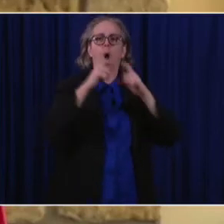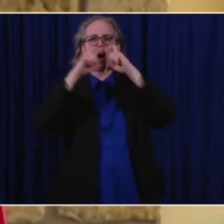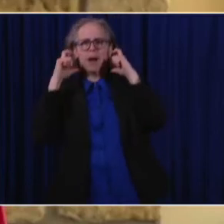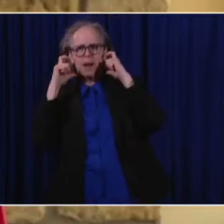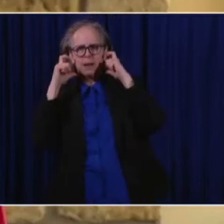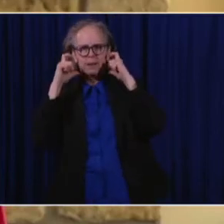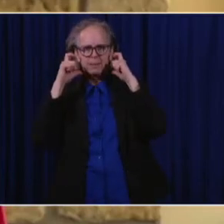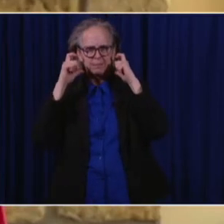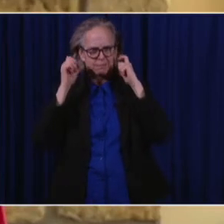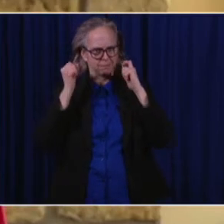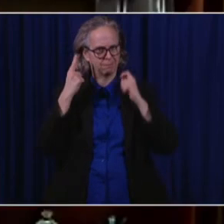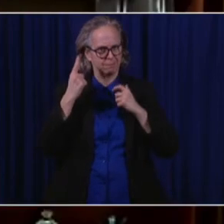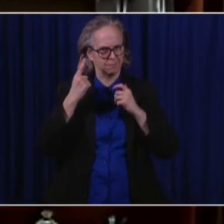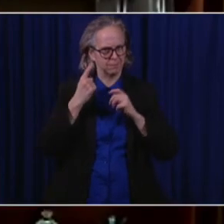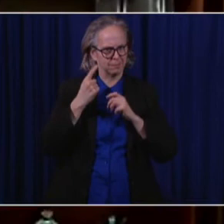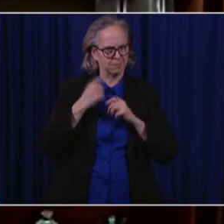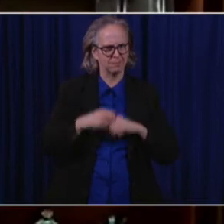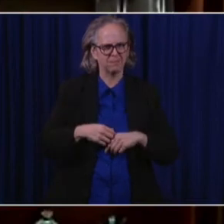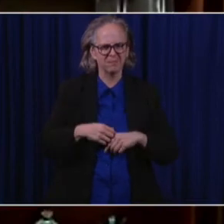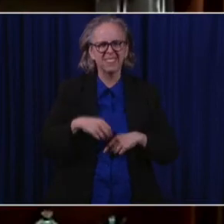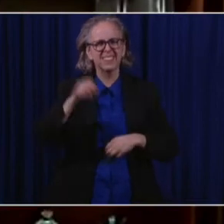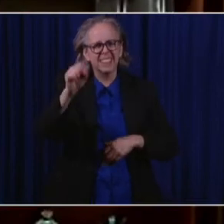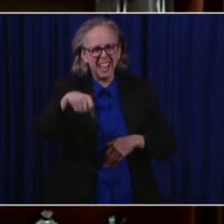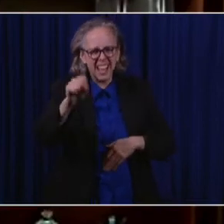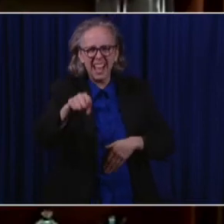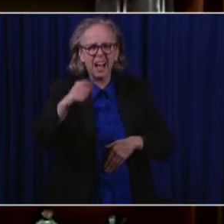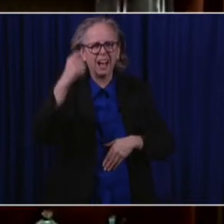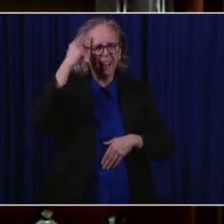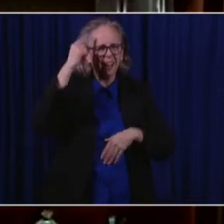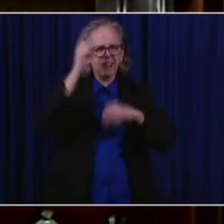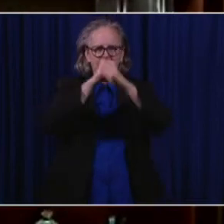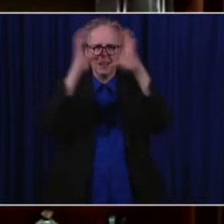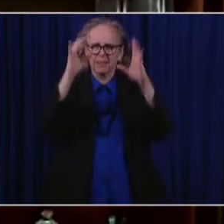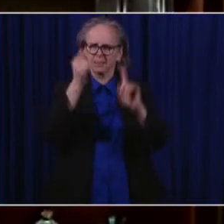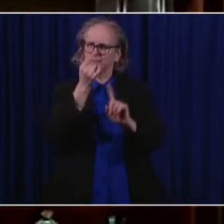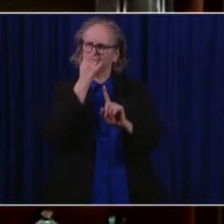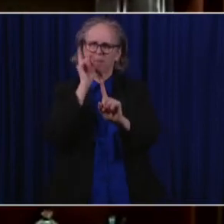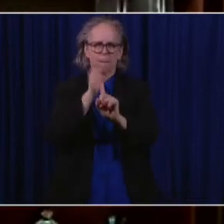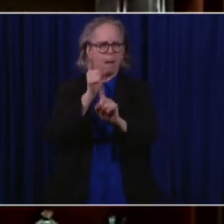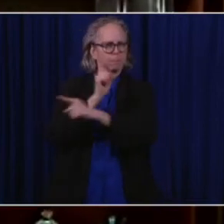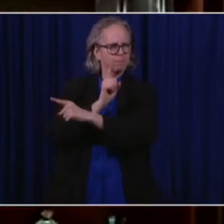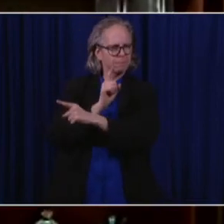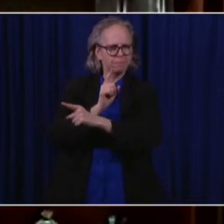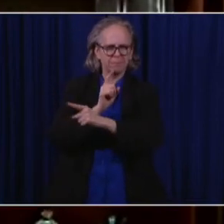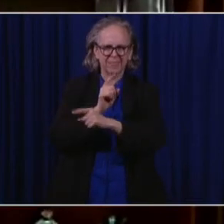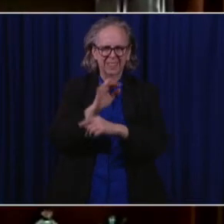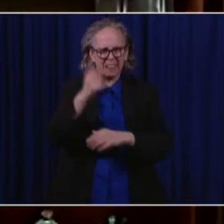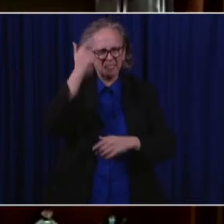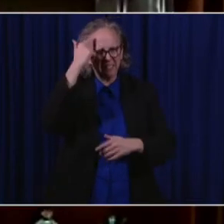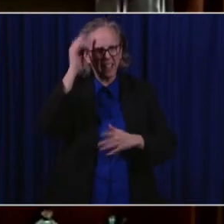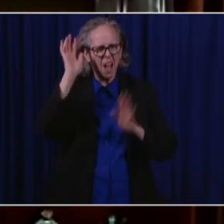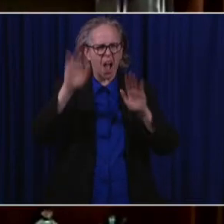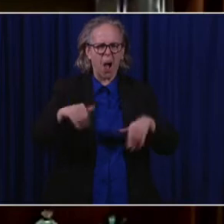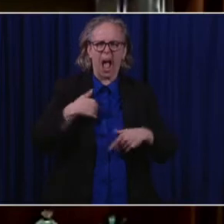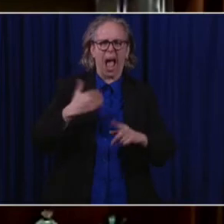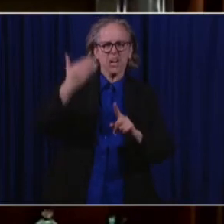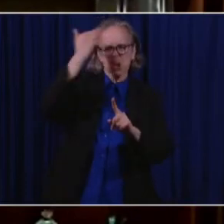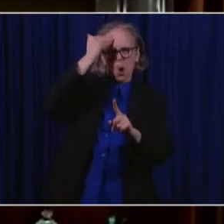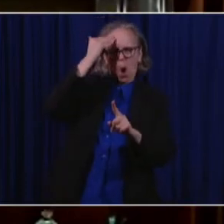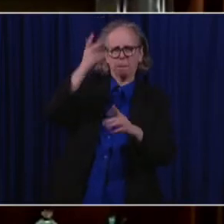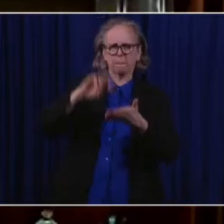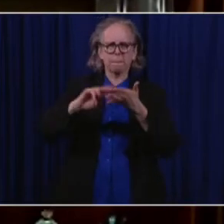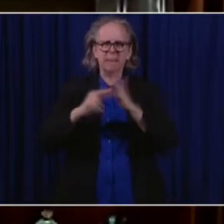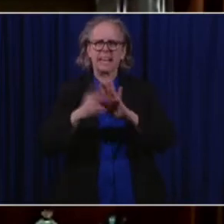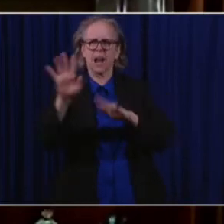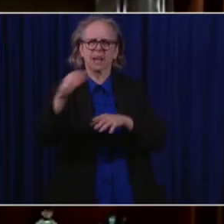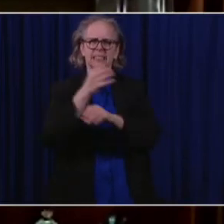and the point that Dr. Thomas makes is spot on. It's like somehow if I know you, you must not be infected. And I think the other thing that we